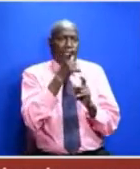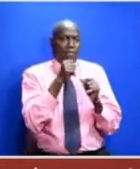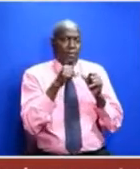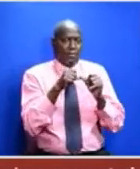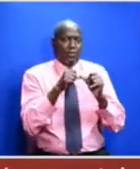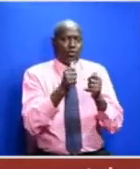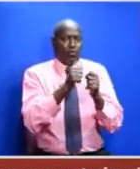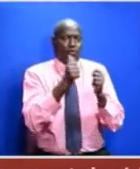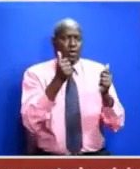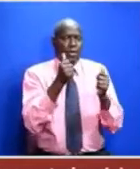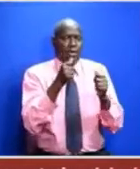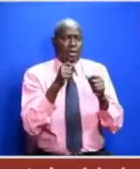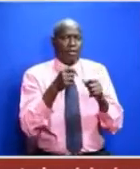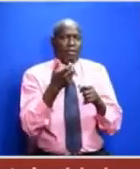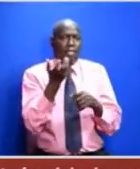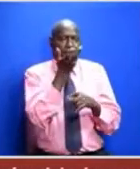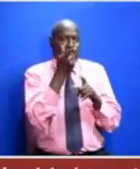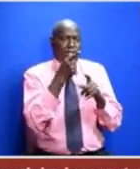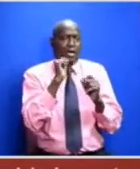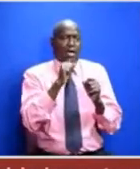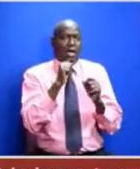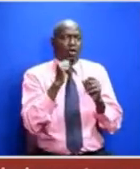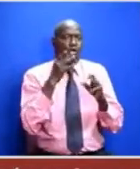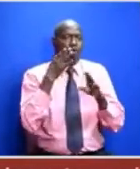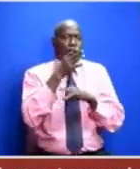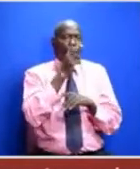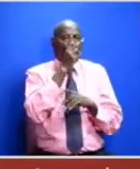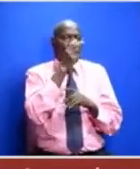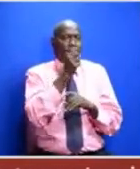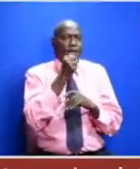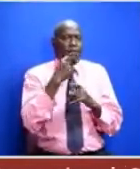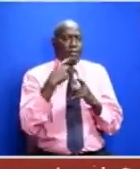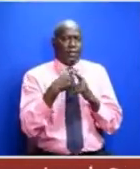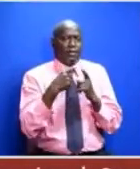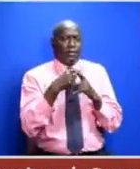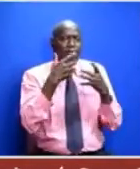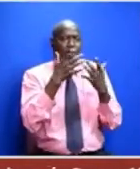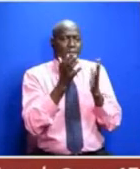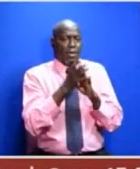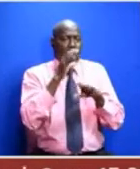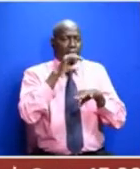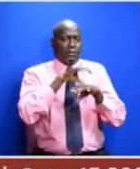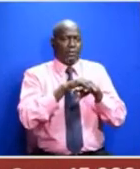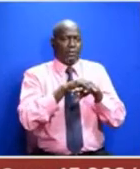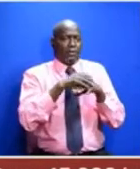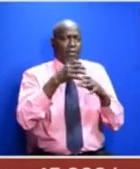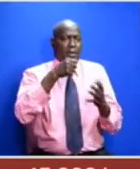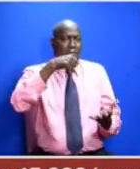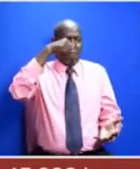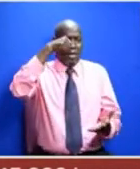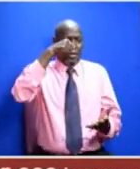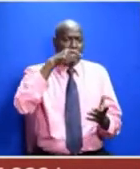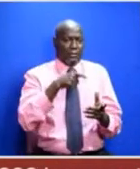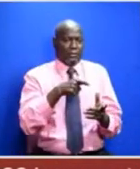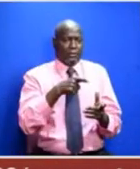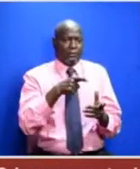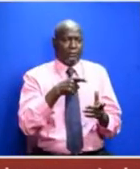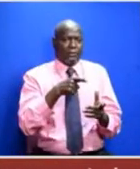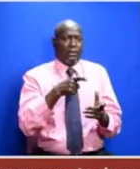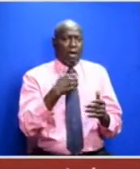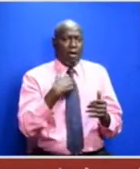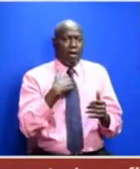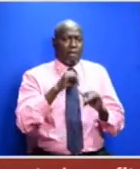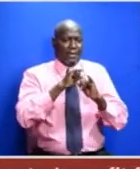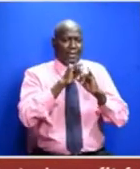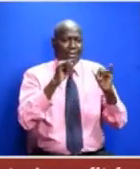well, the filter can last for over 25 years. This means that a family that has received the bucket filter can access clean,